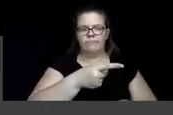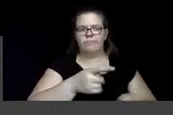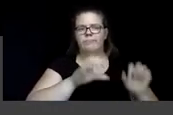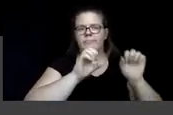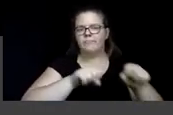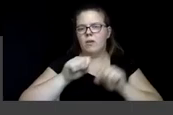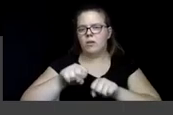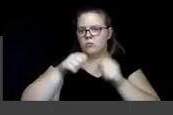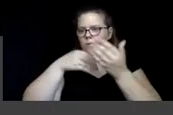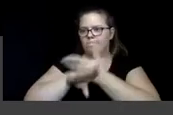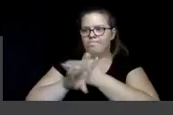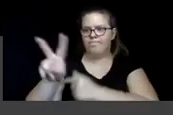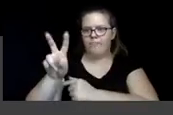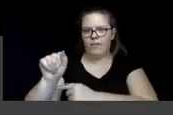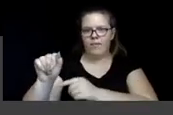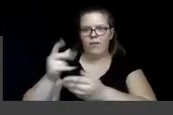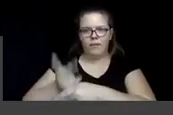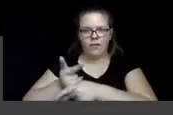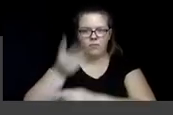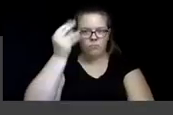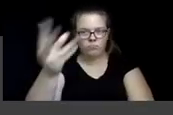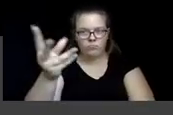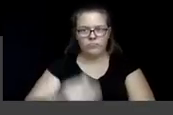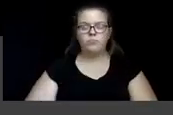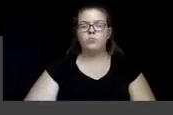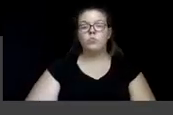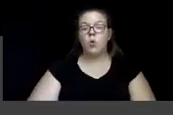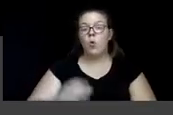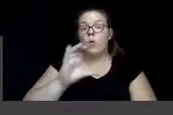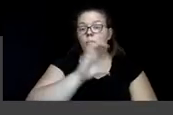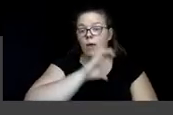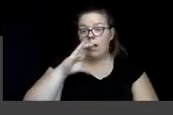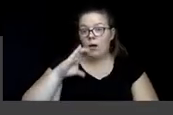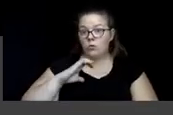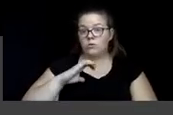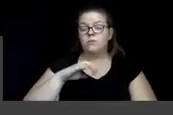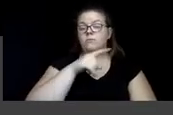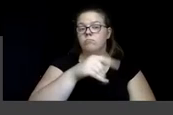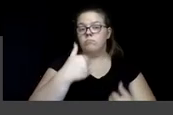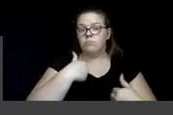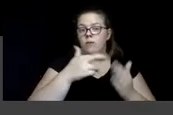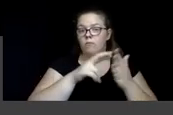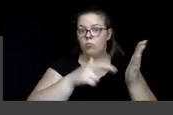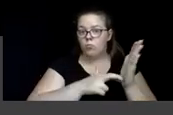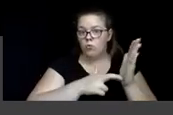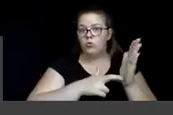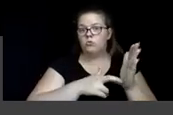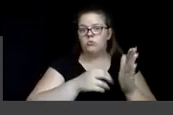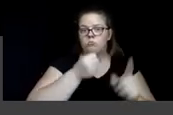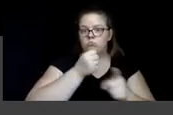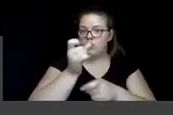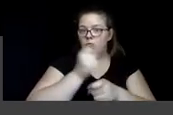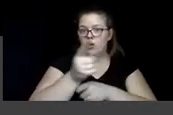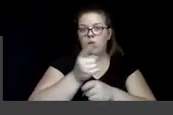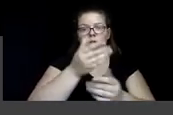VA care. So Congress puts out the rules every year and the eligibility,